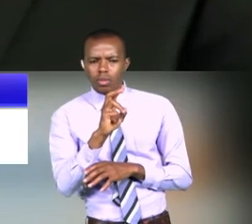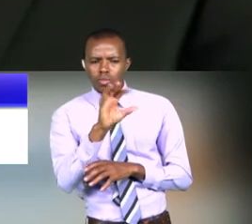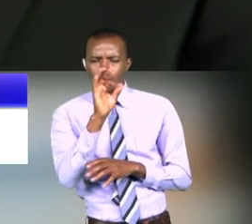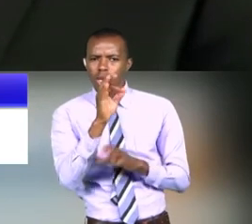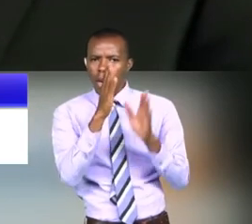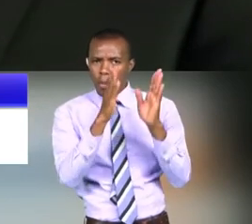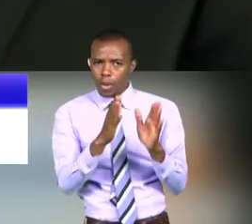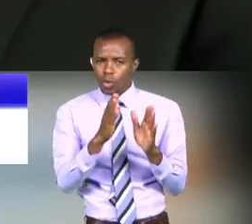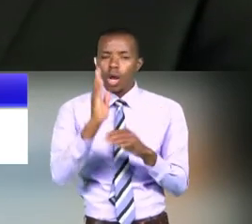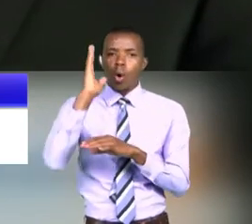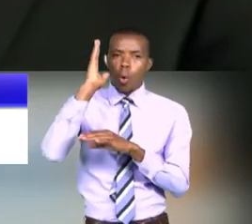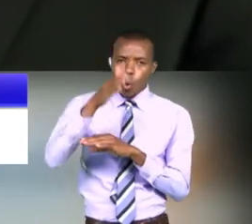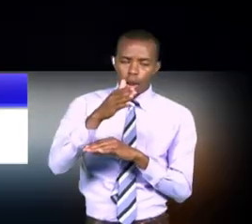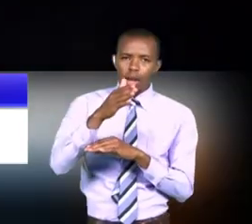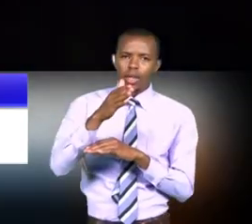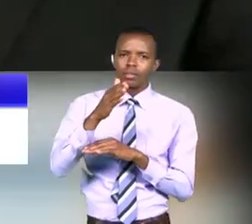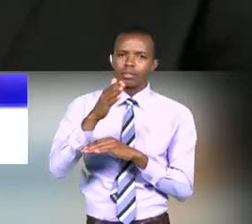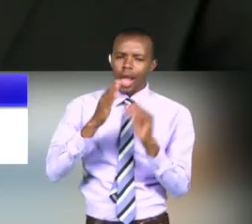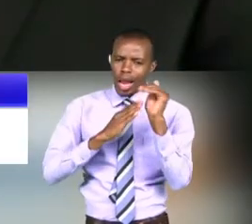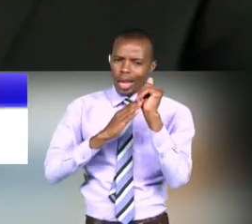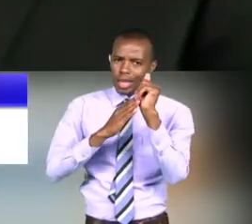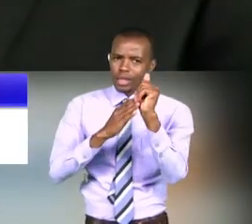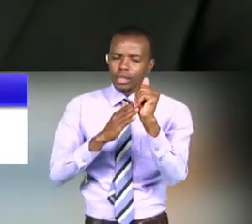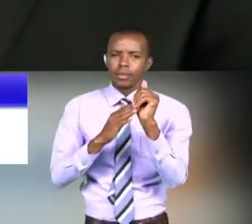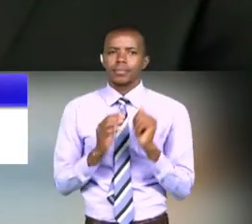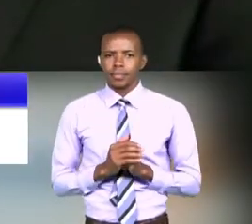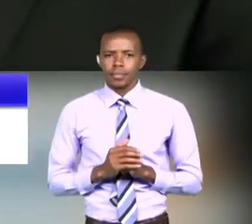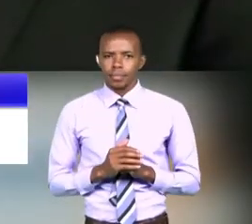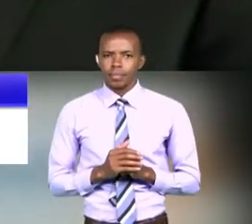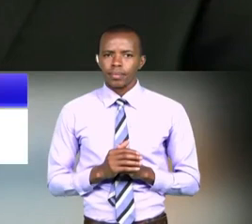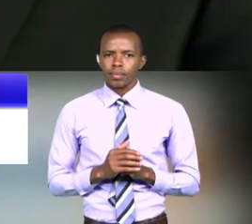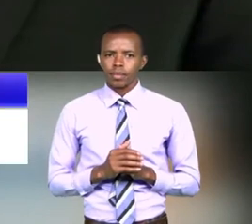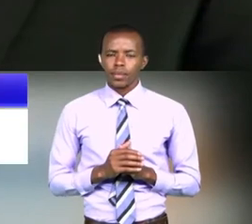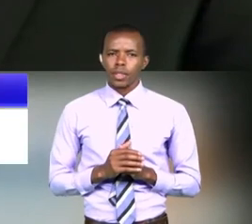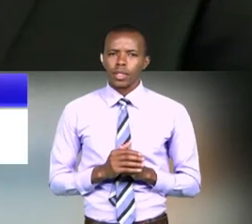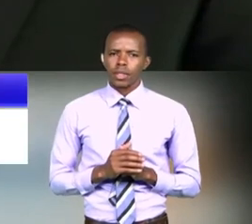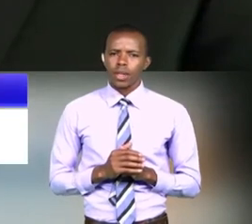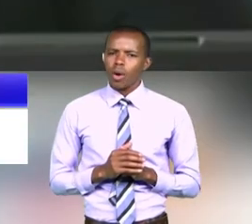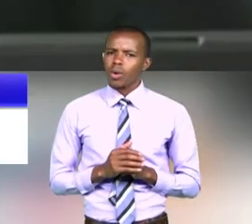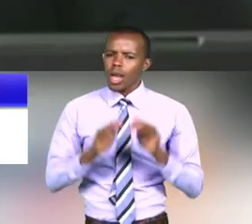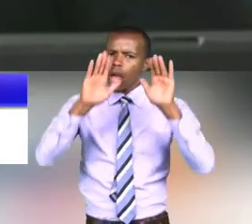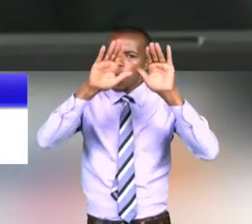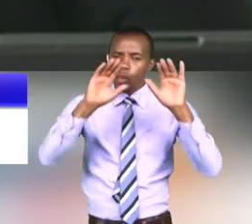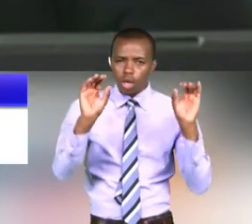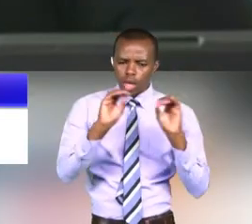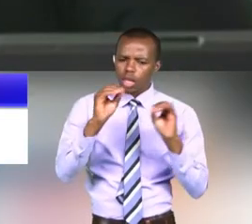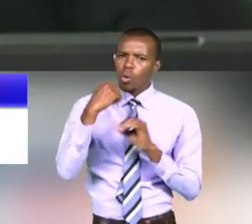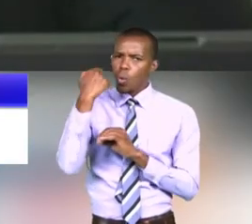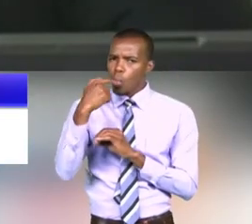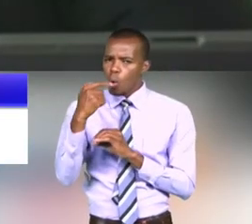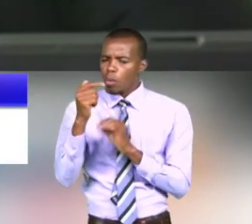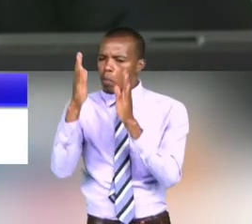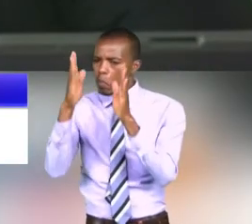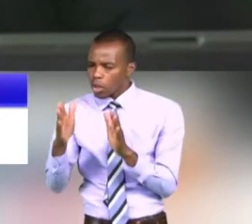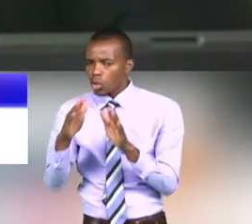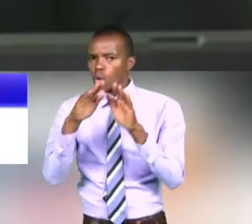is going to be the flag that I will carry, that it will not matter who or what.